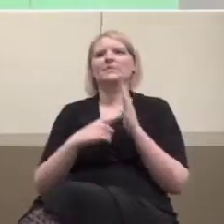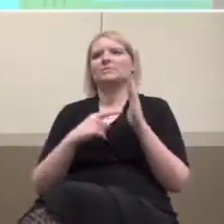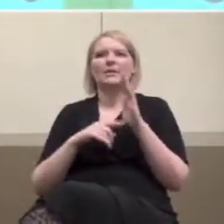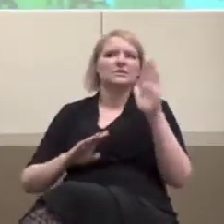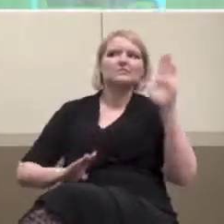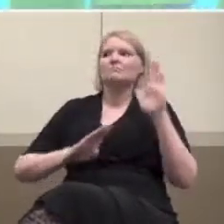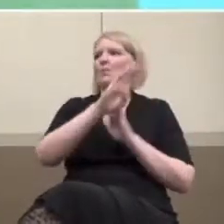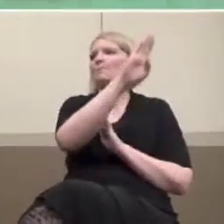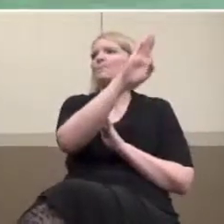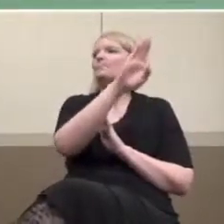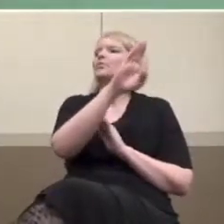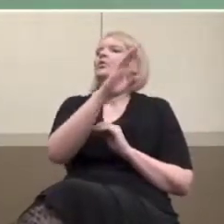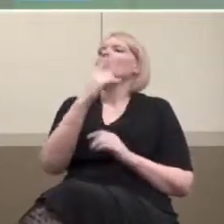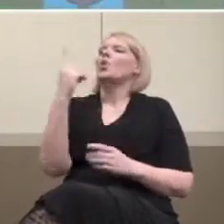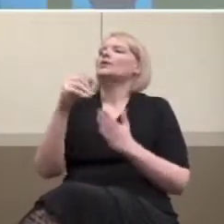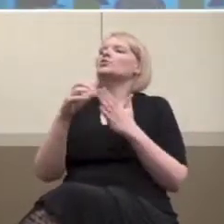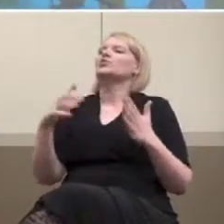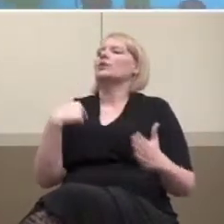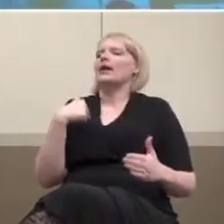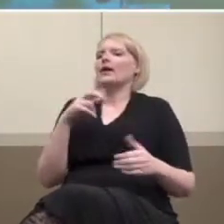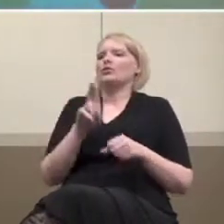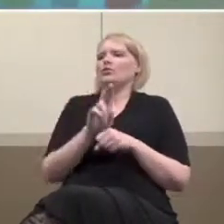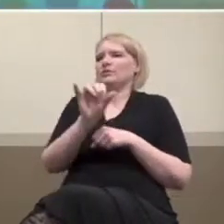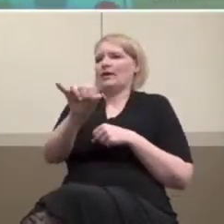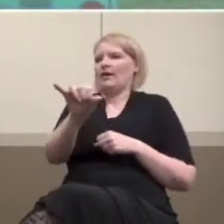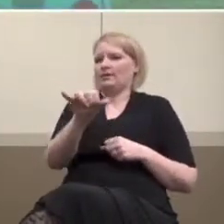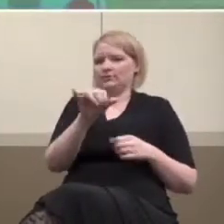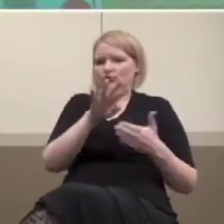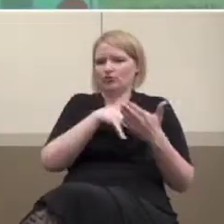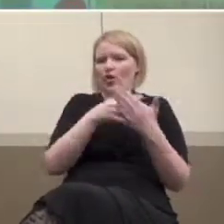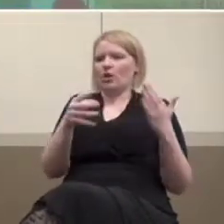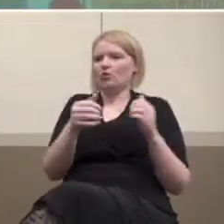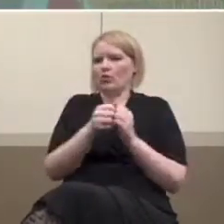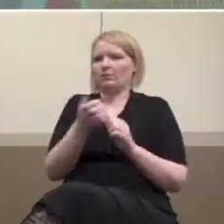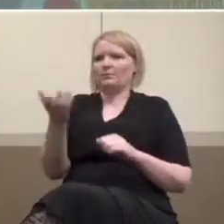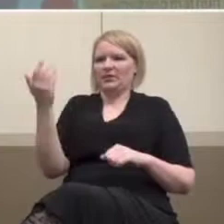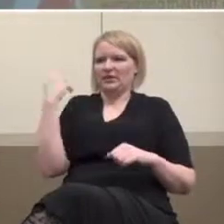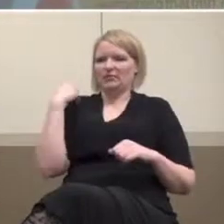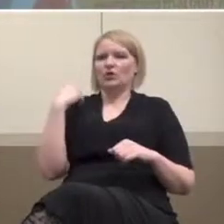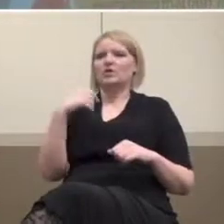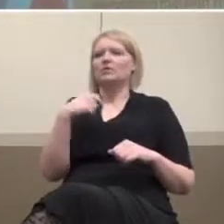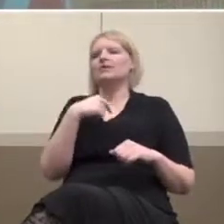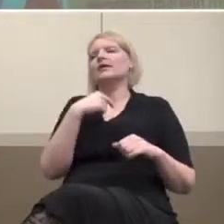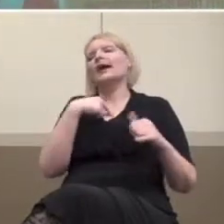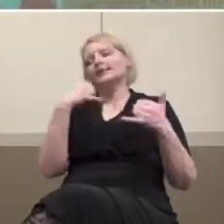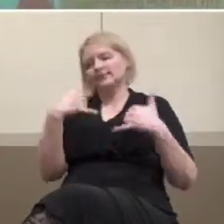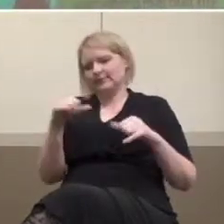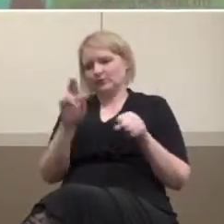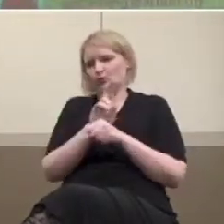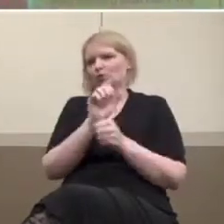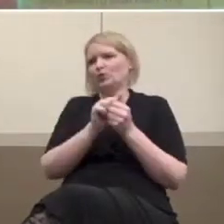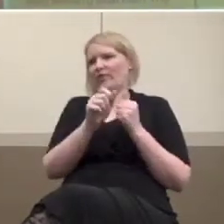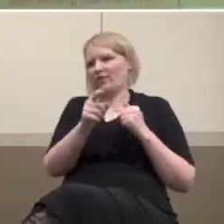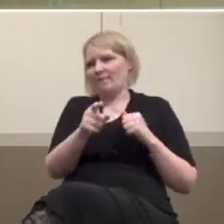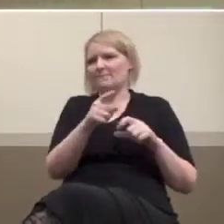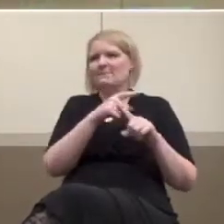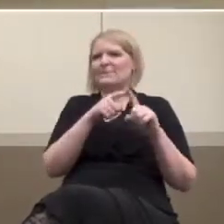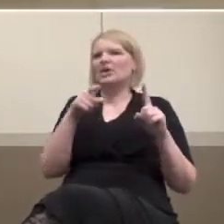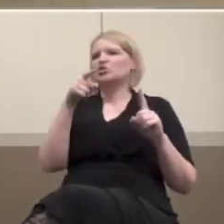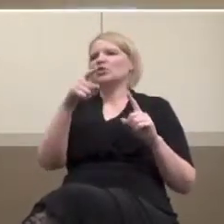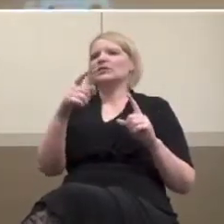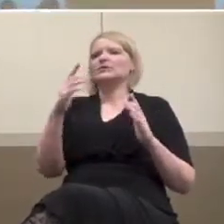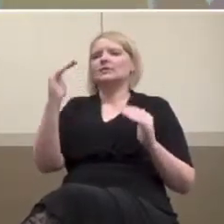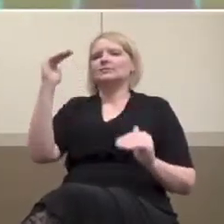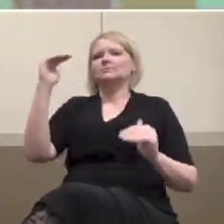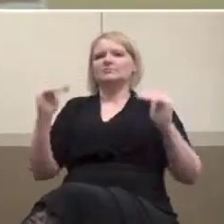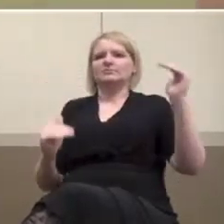The student that I was using that with in the past, I still am, she's kind of balanced out her moods.